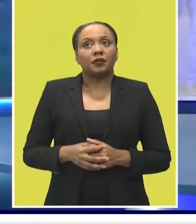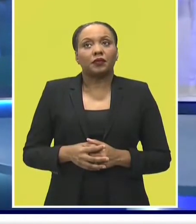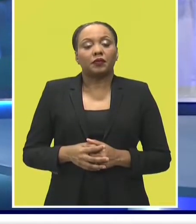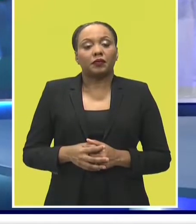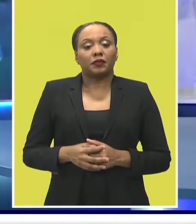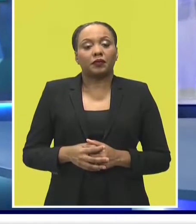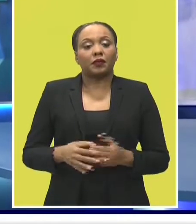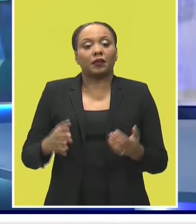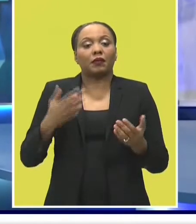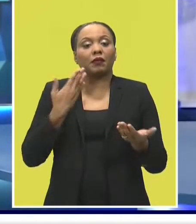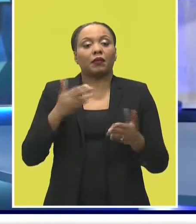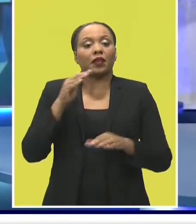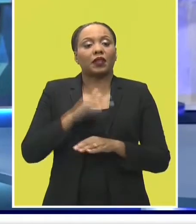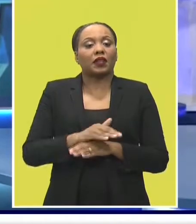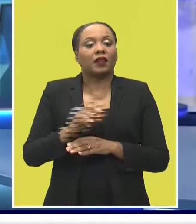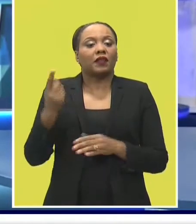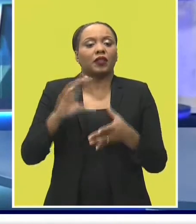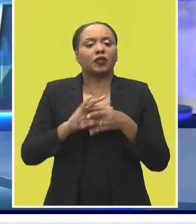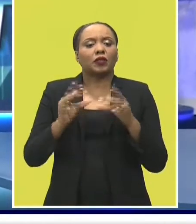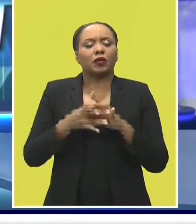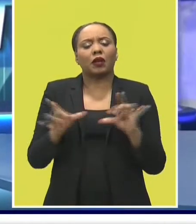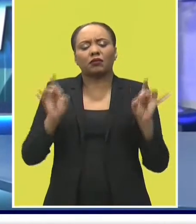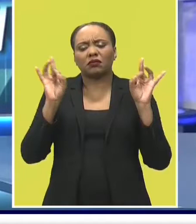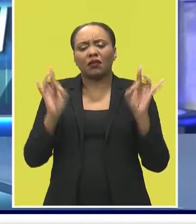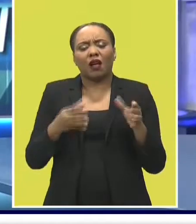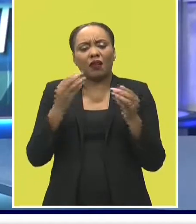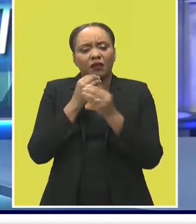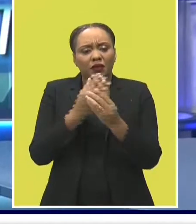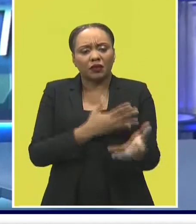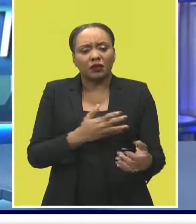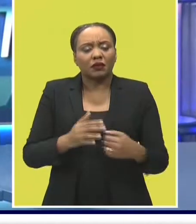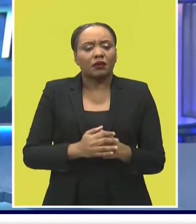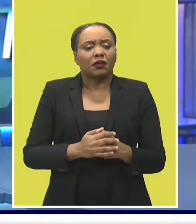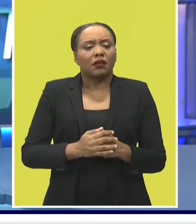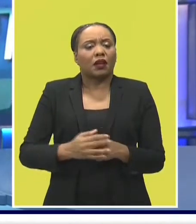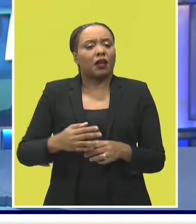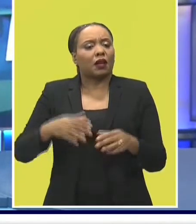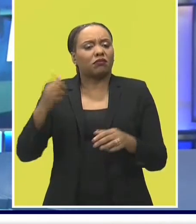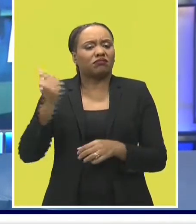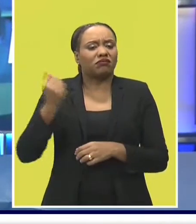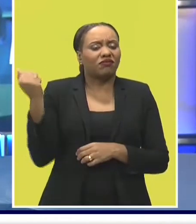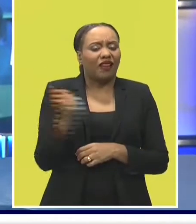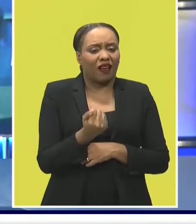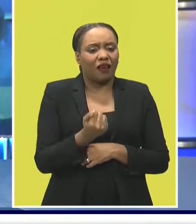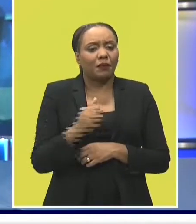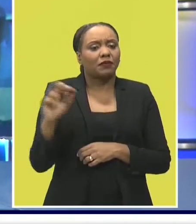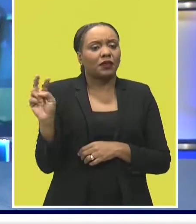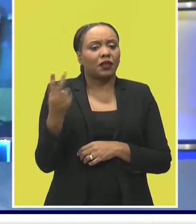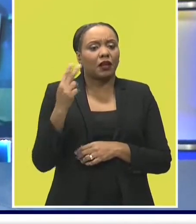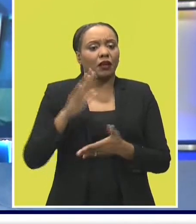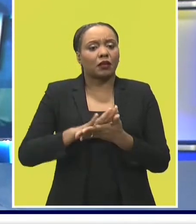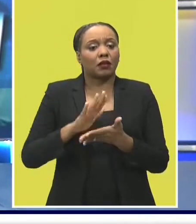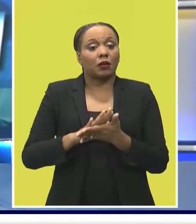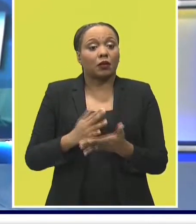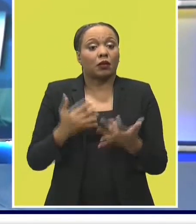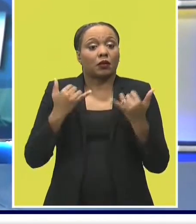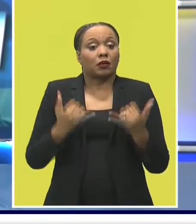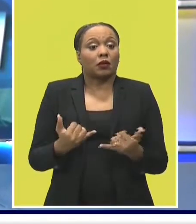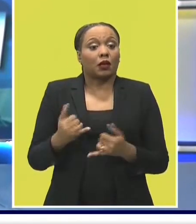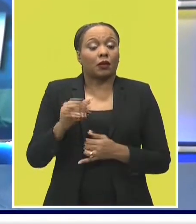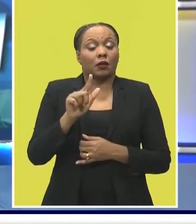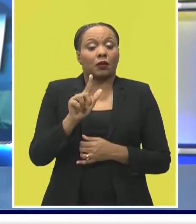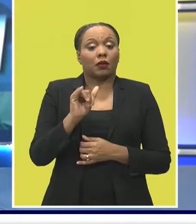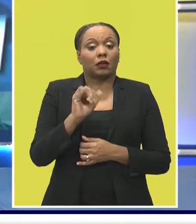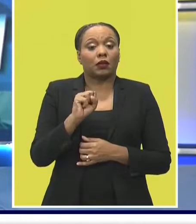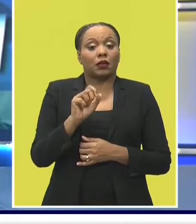And we begin tonight with news of a fatal stabbing at one of the island's secondary schools. Joining us now to bring us the details of this